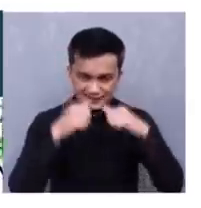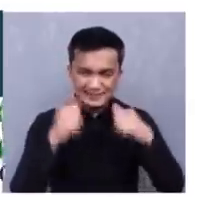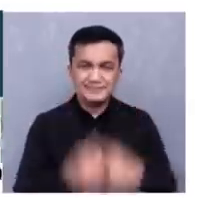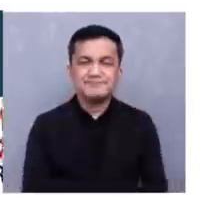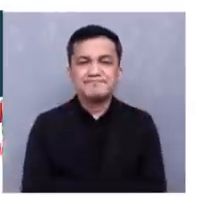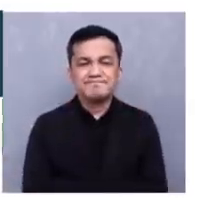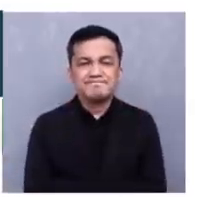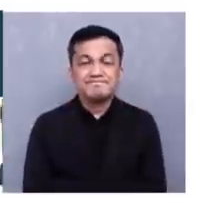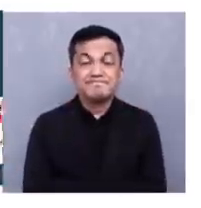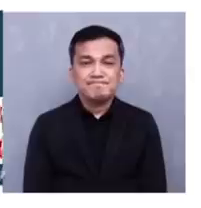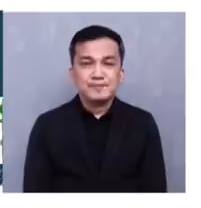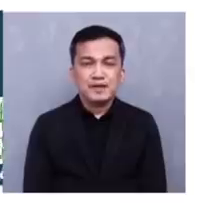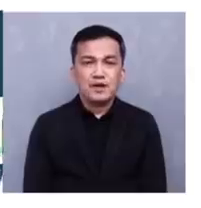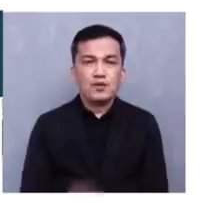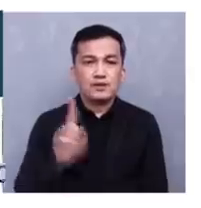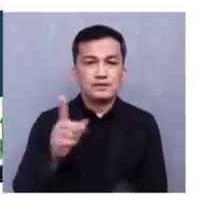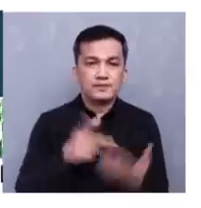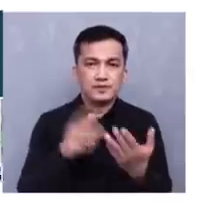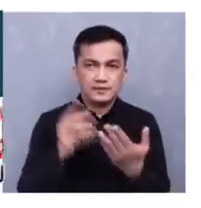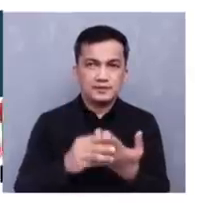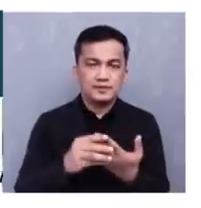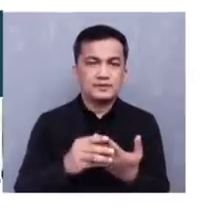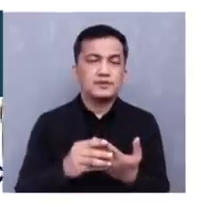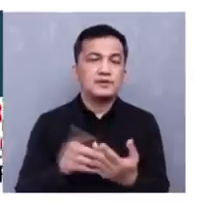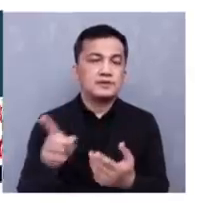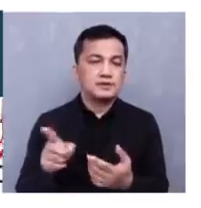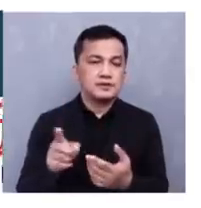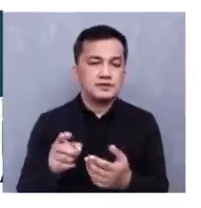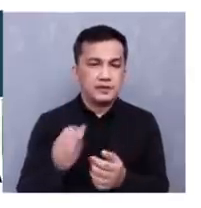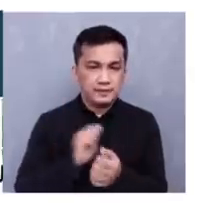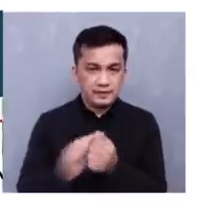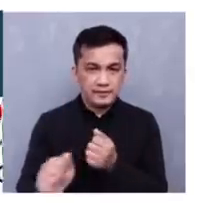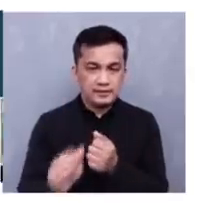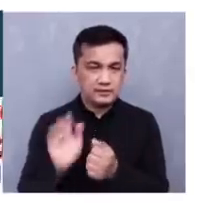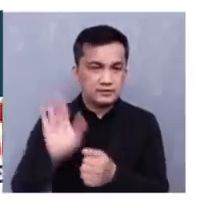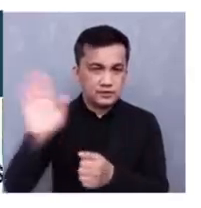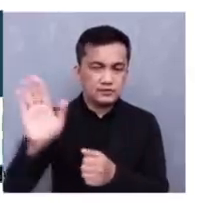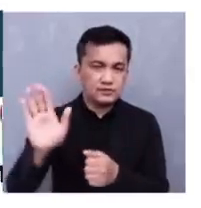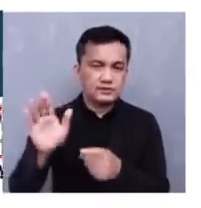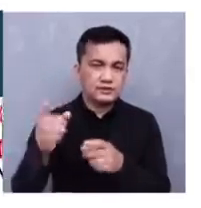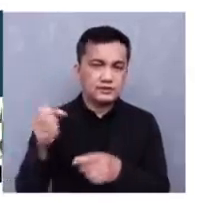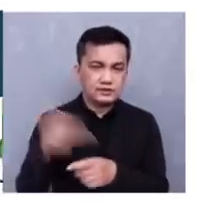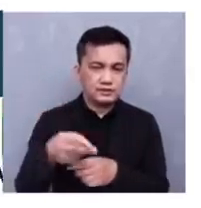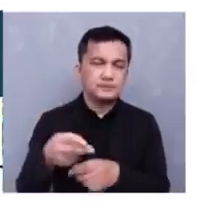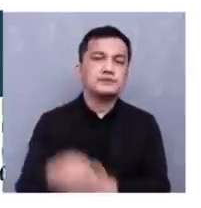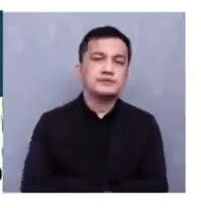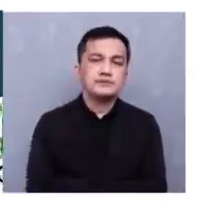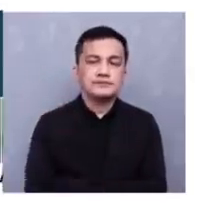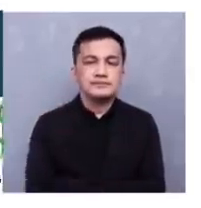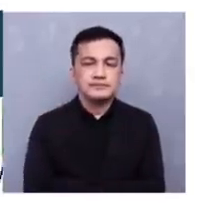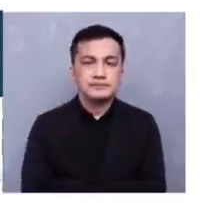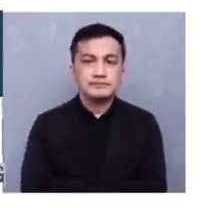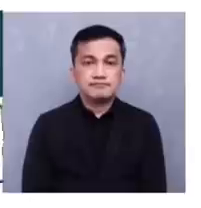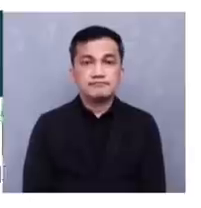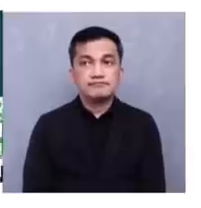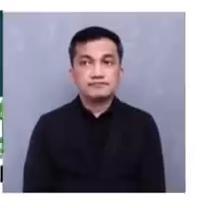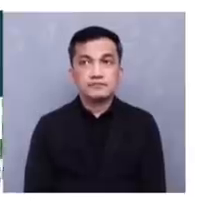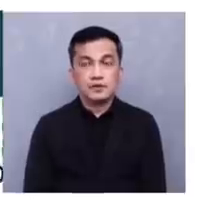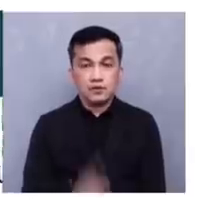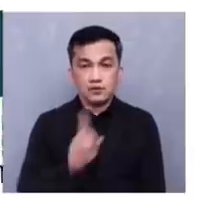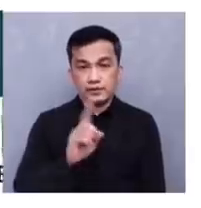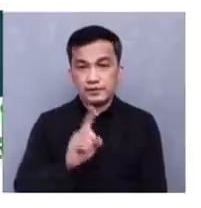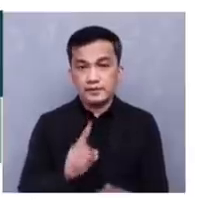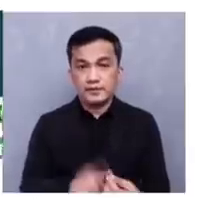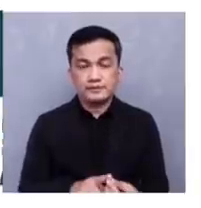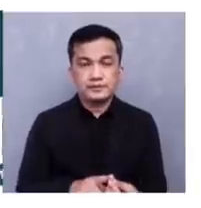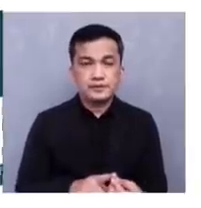Just one of the programs of the government, course through his directives. And what about the Marcos